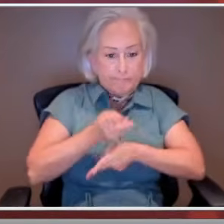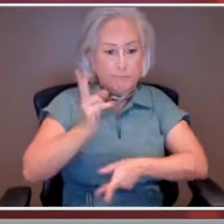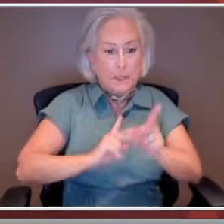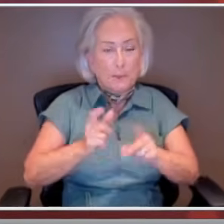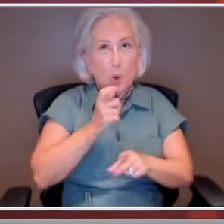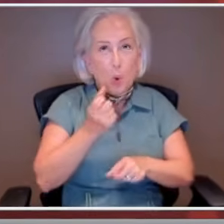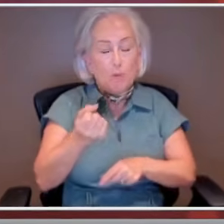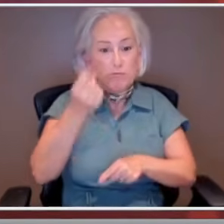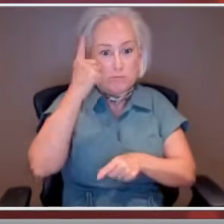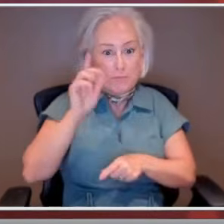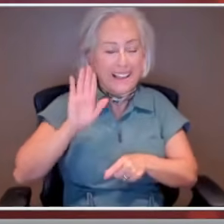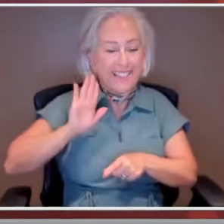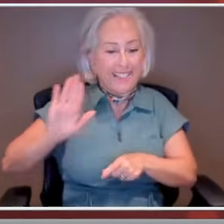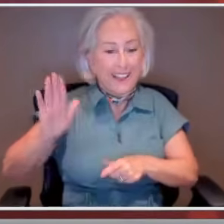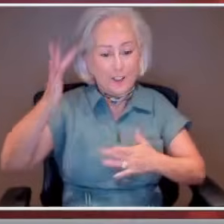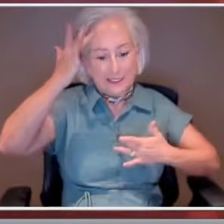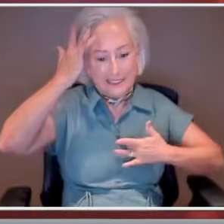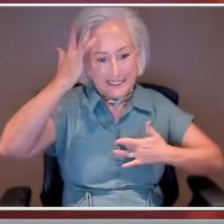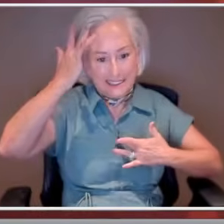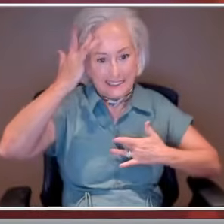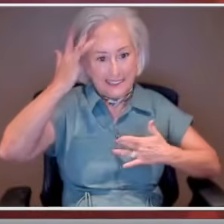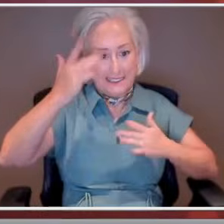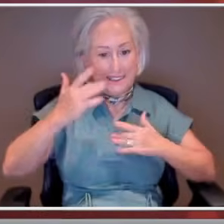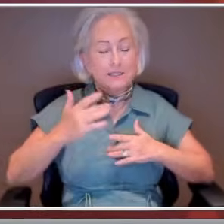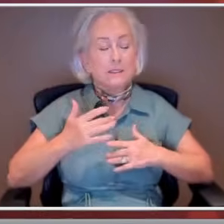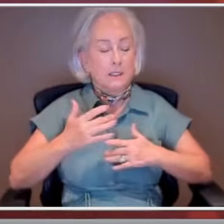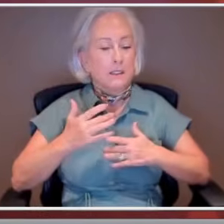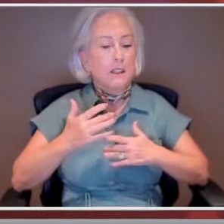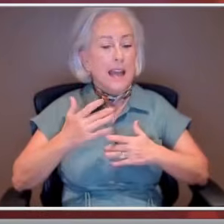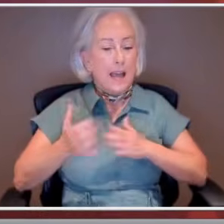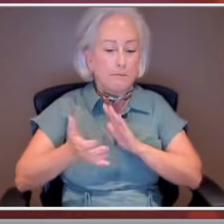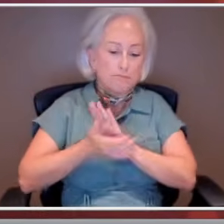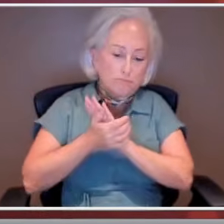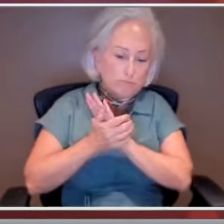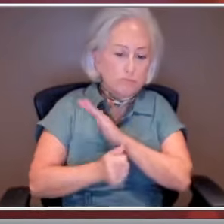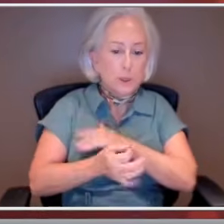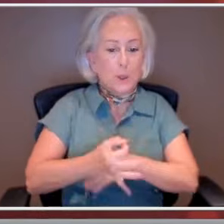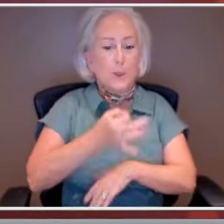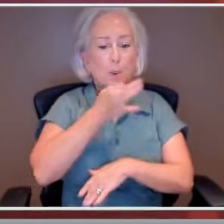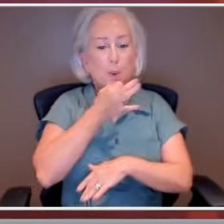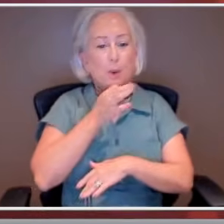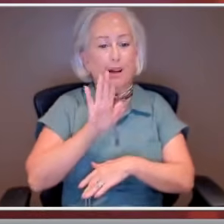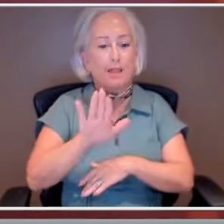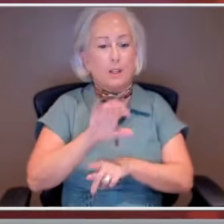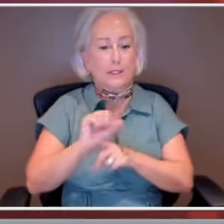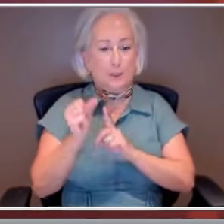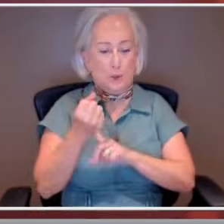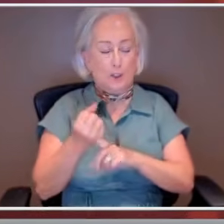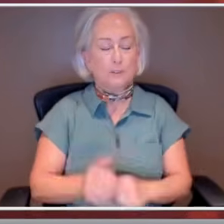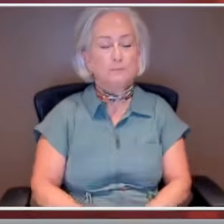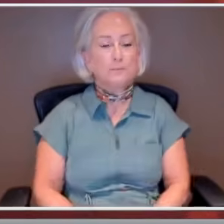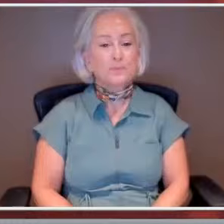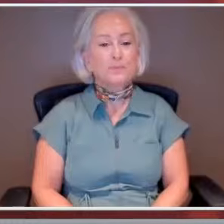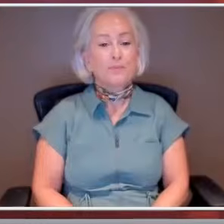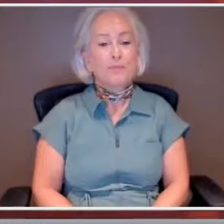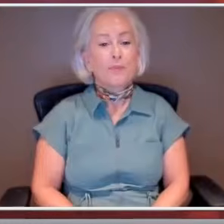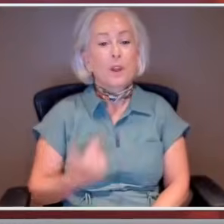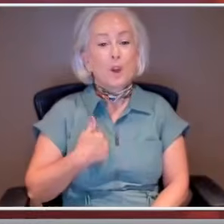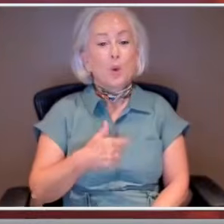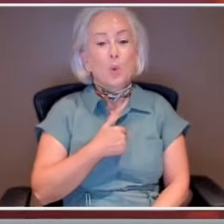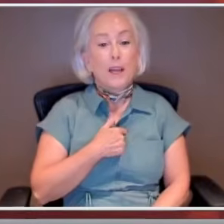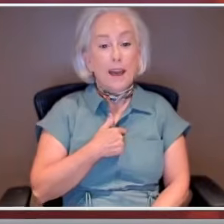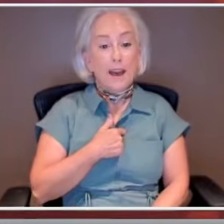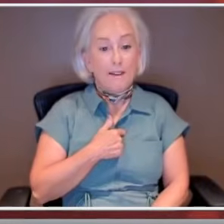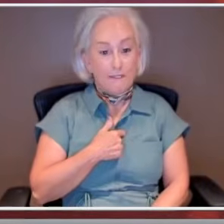and who have expertise in their particular conditions. So we've developed a careful transition program